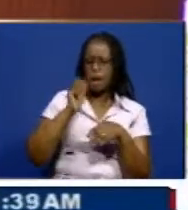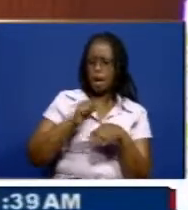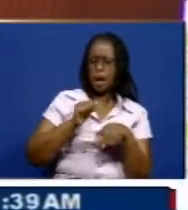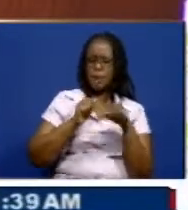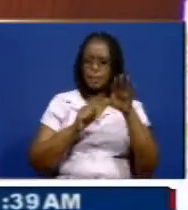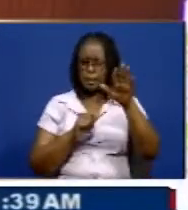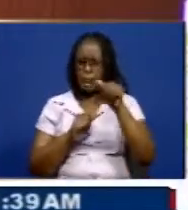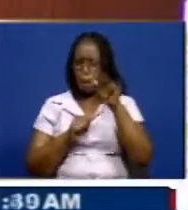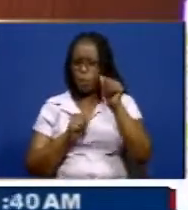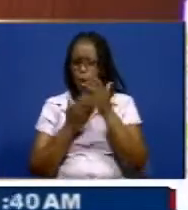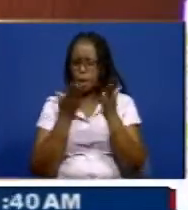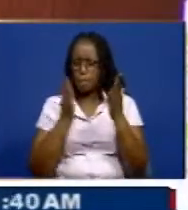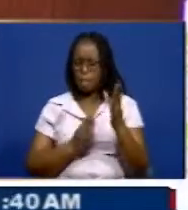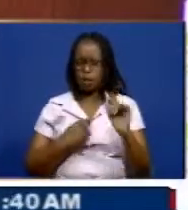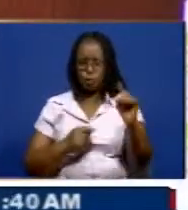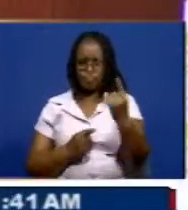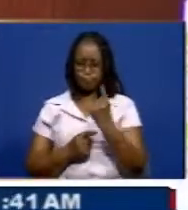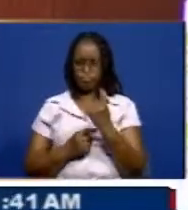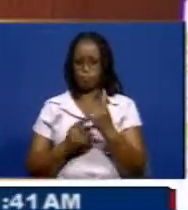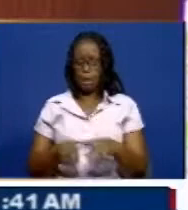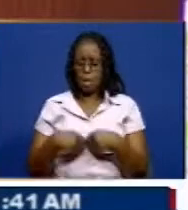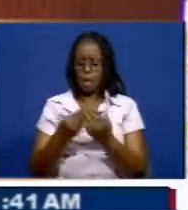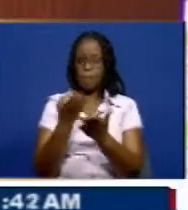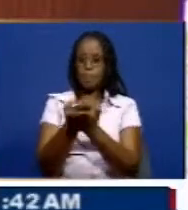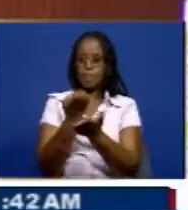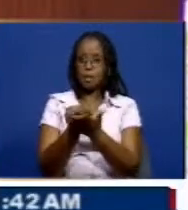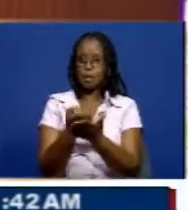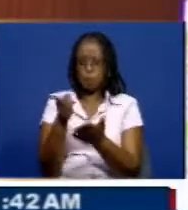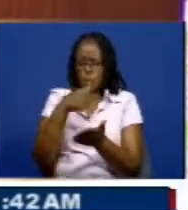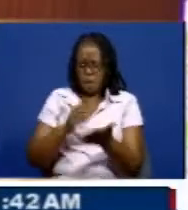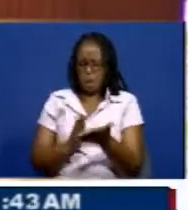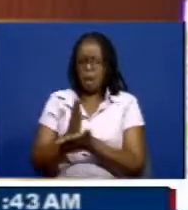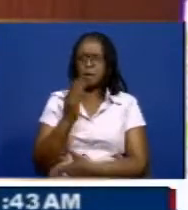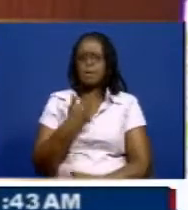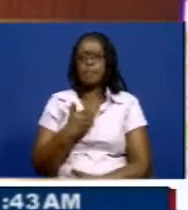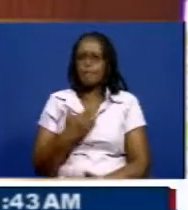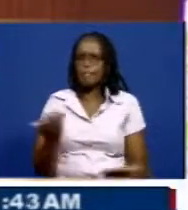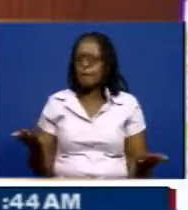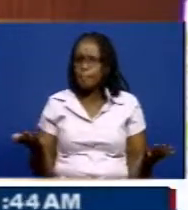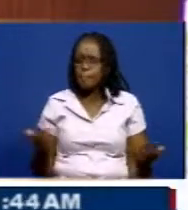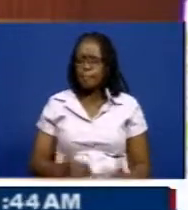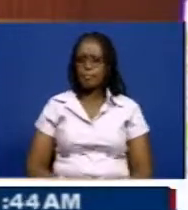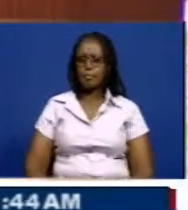and give evidence before the committee. So we are entitled to.